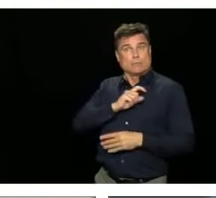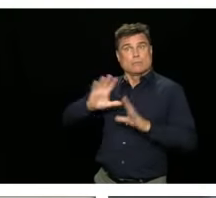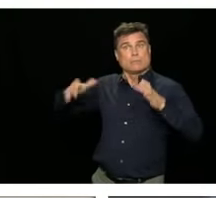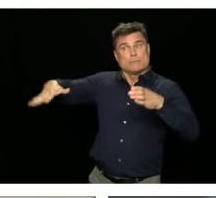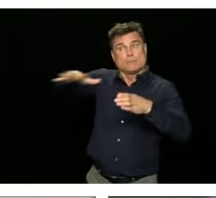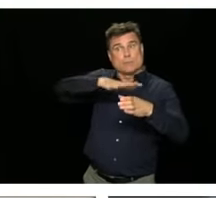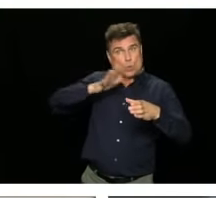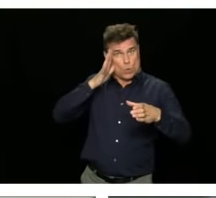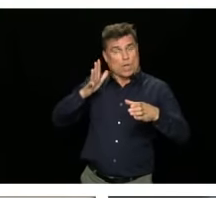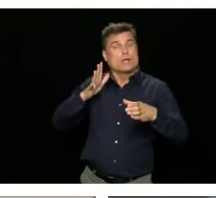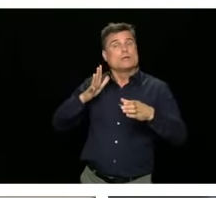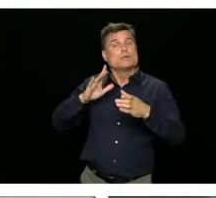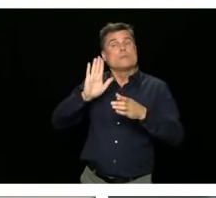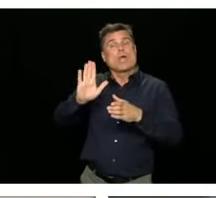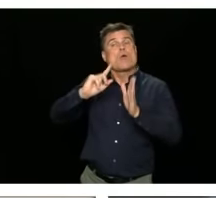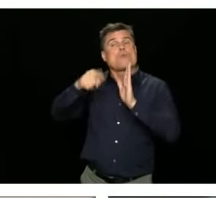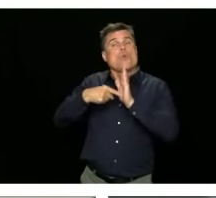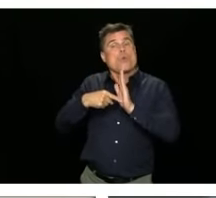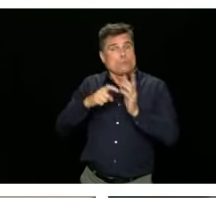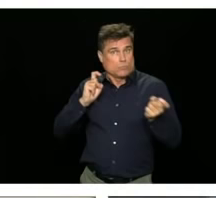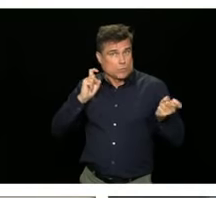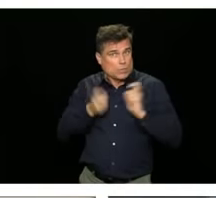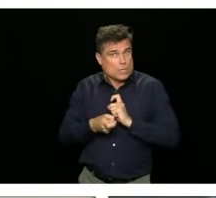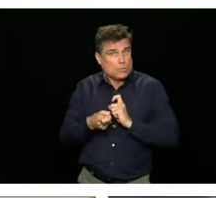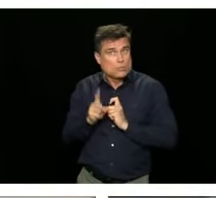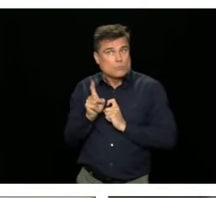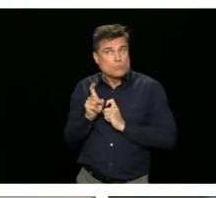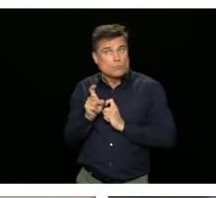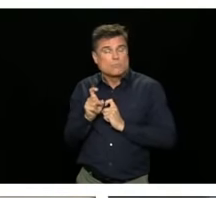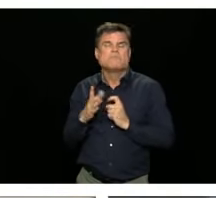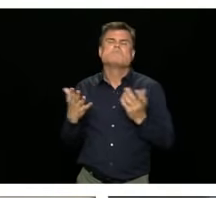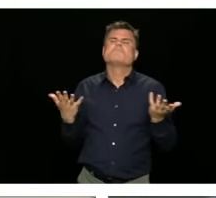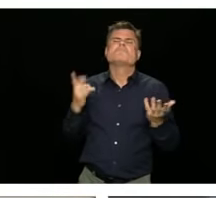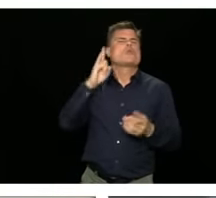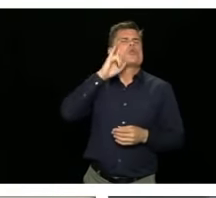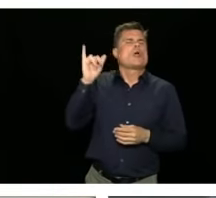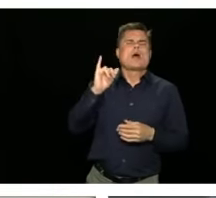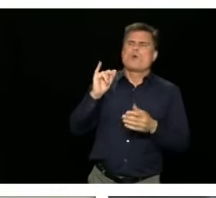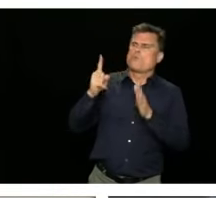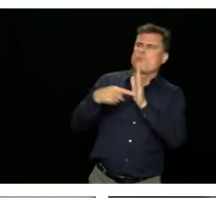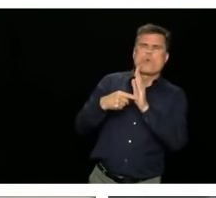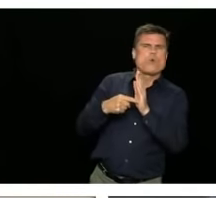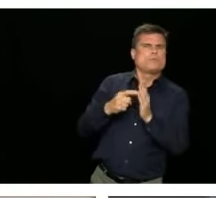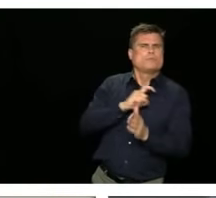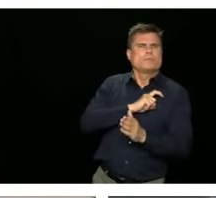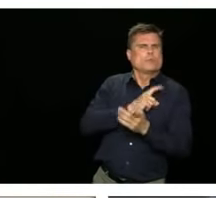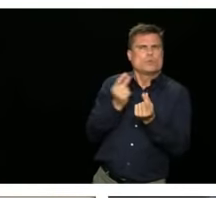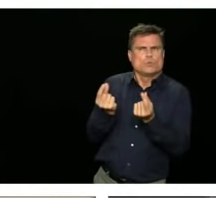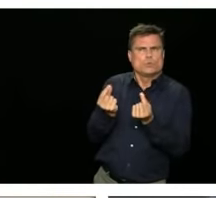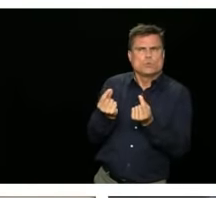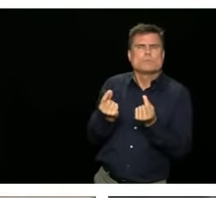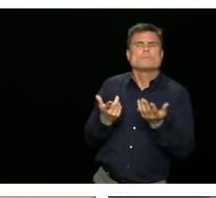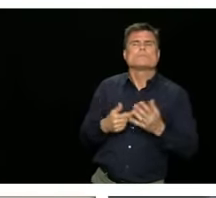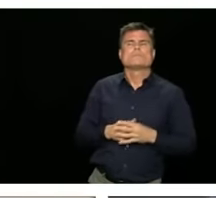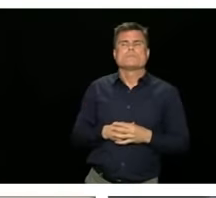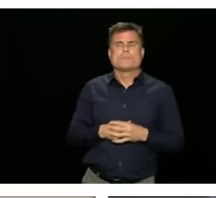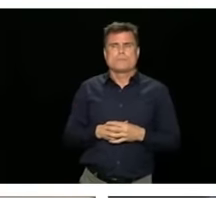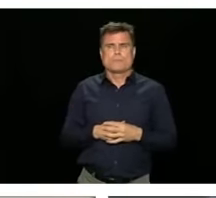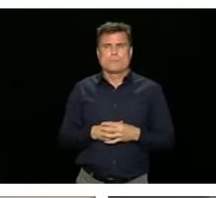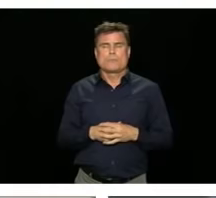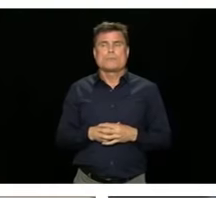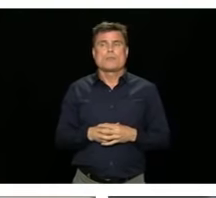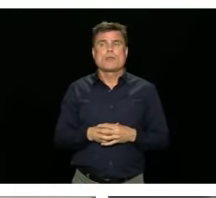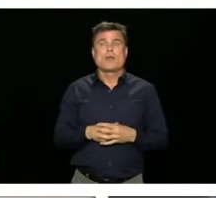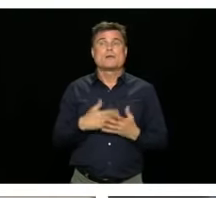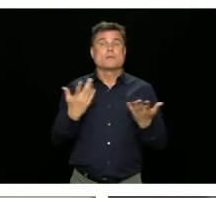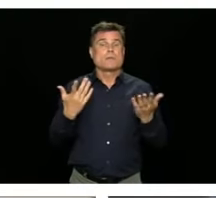What changes will be made to the role our police officers have within our community, especially when it comes to our most vulnerable populations